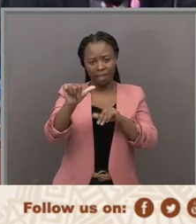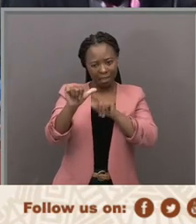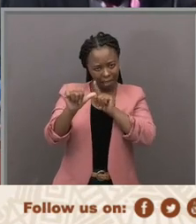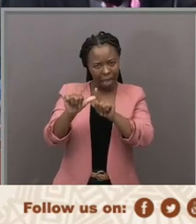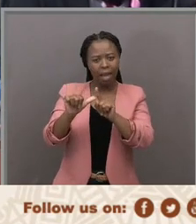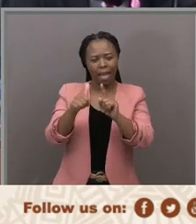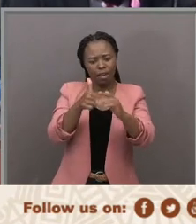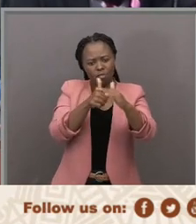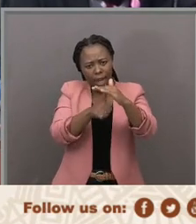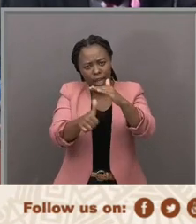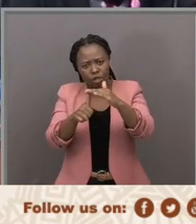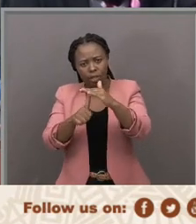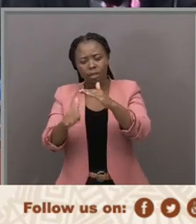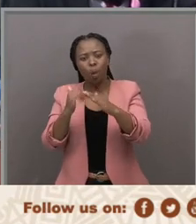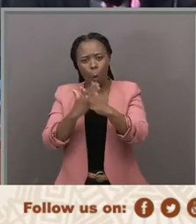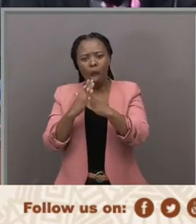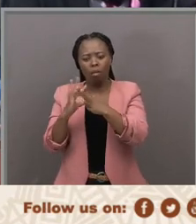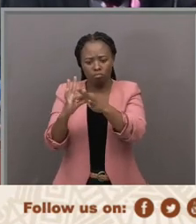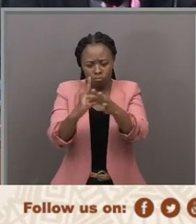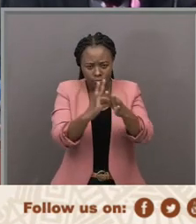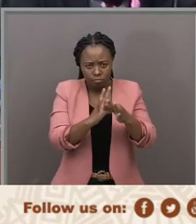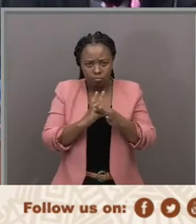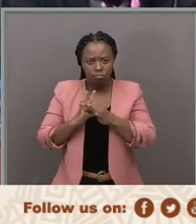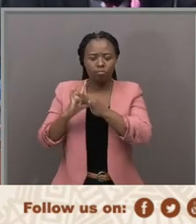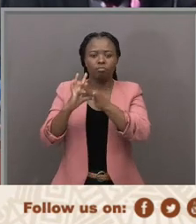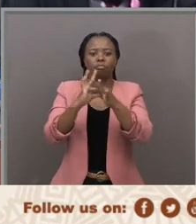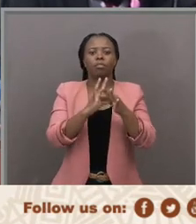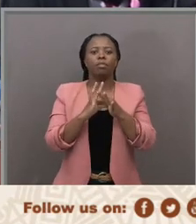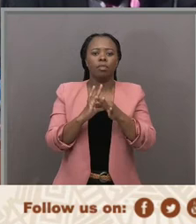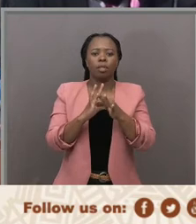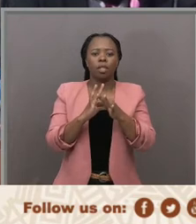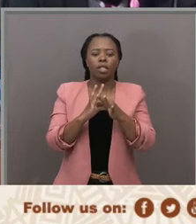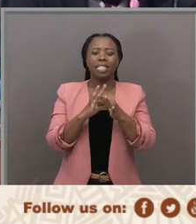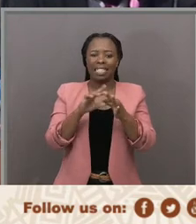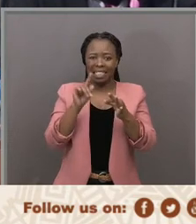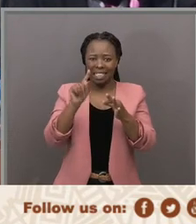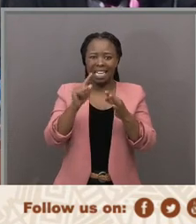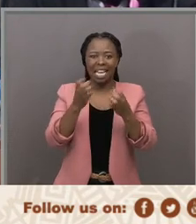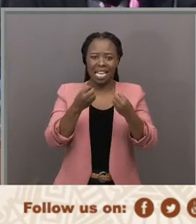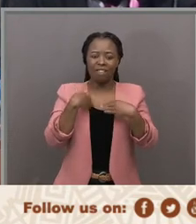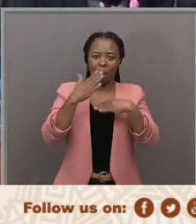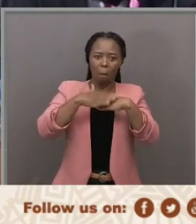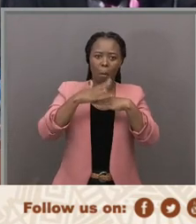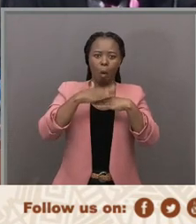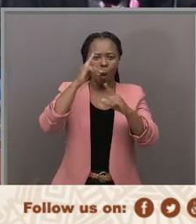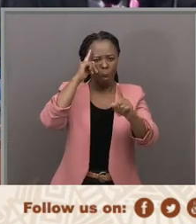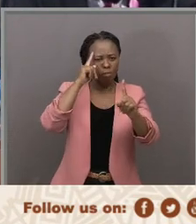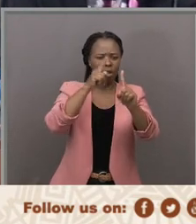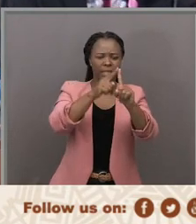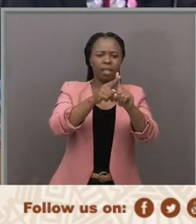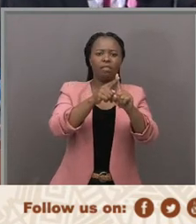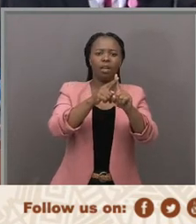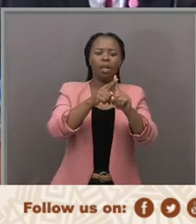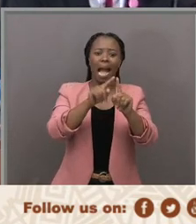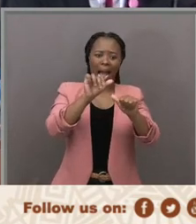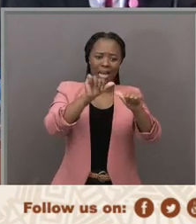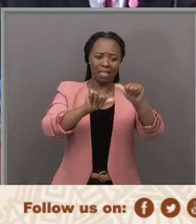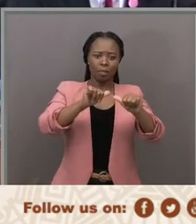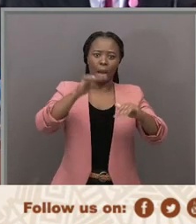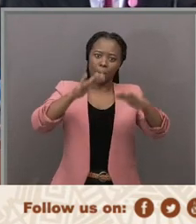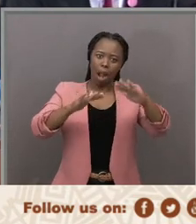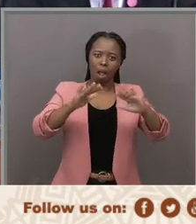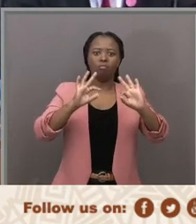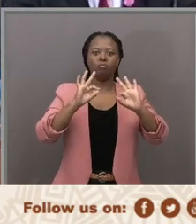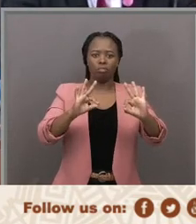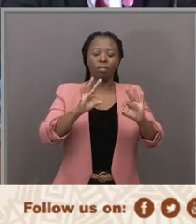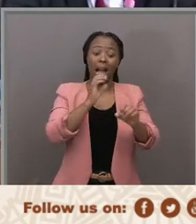have been saying to us, giving us a more objective and balanced assessment of what is coming out of